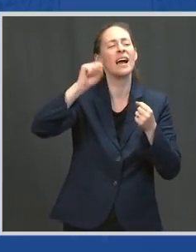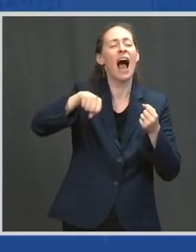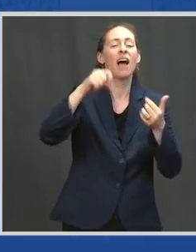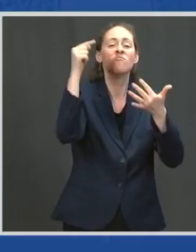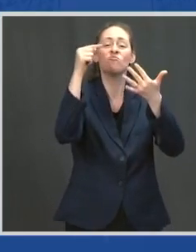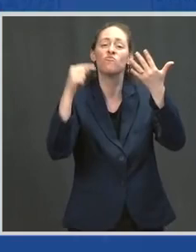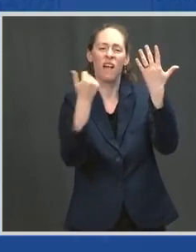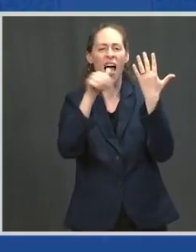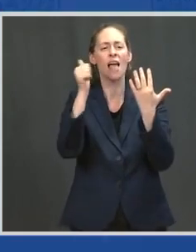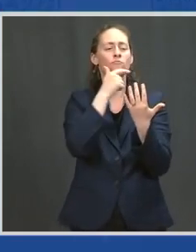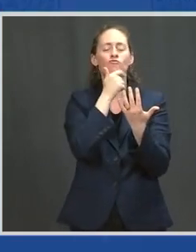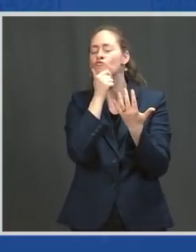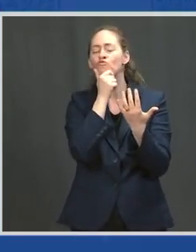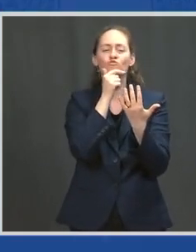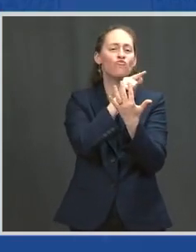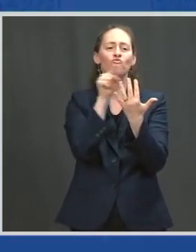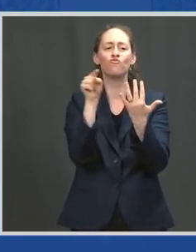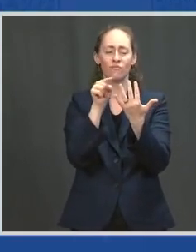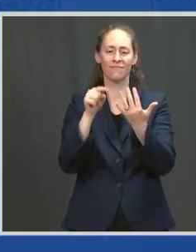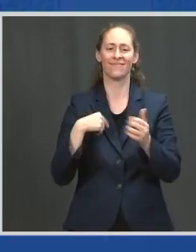Thank you.